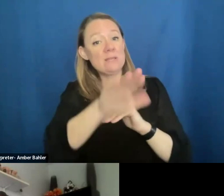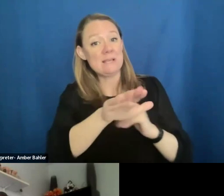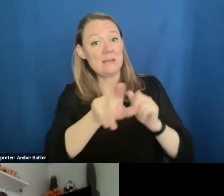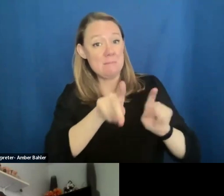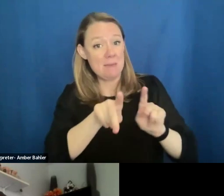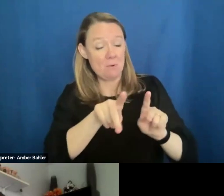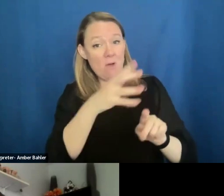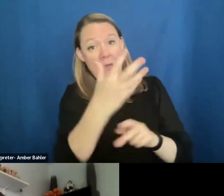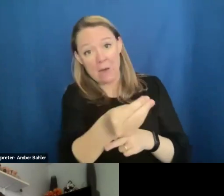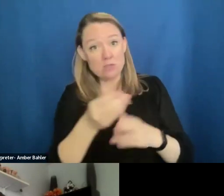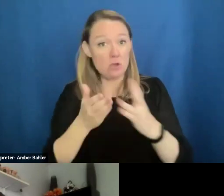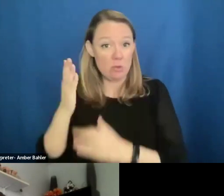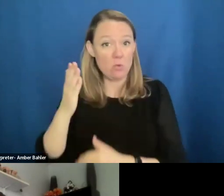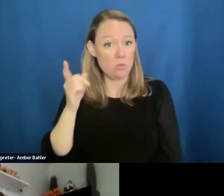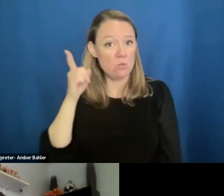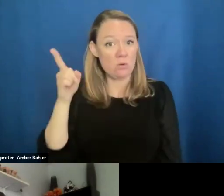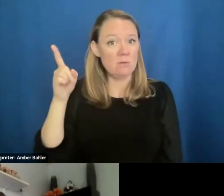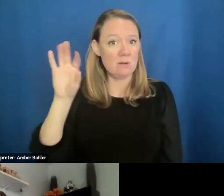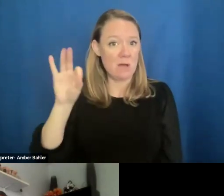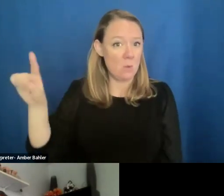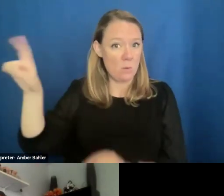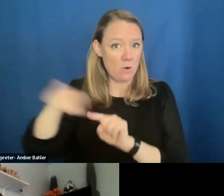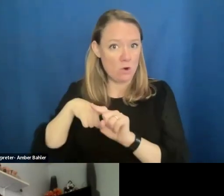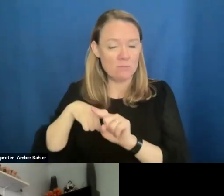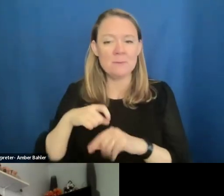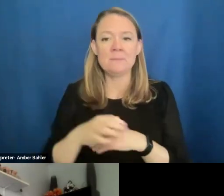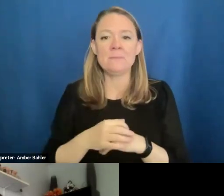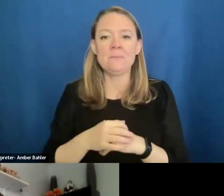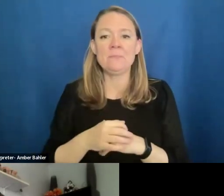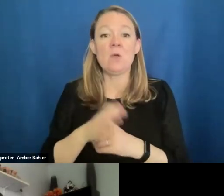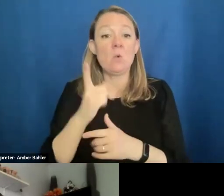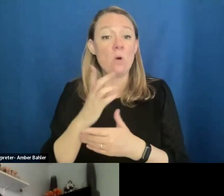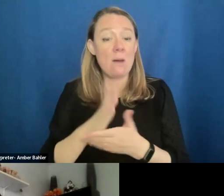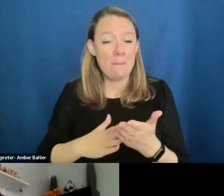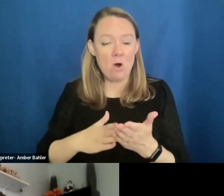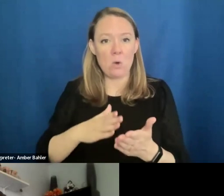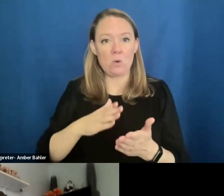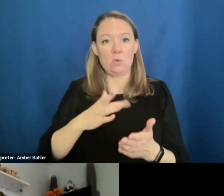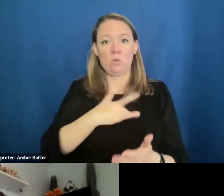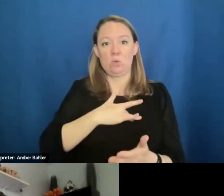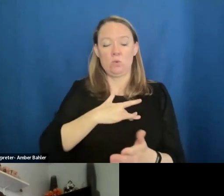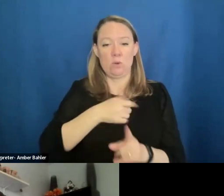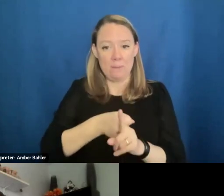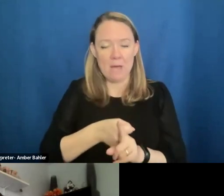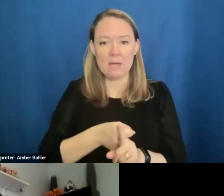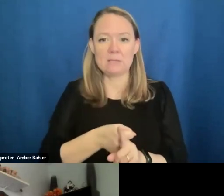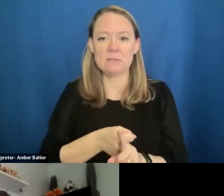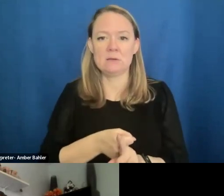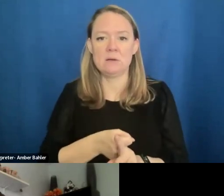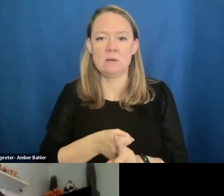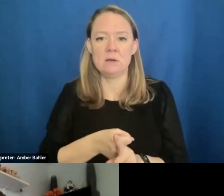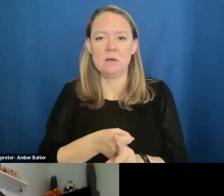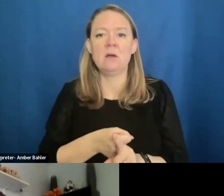part for me that was really impactful to hear was the acknowledgement of the need